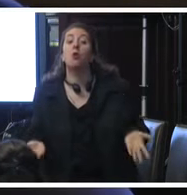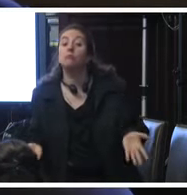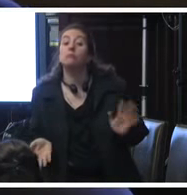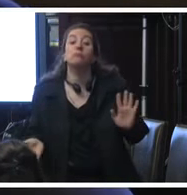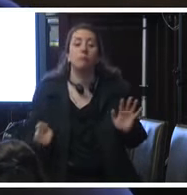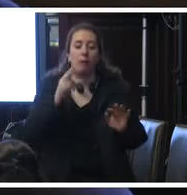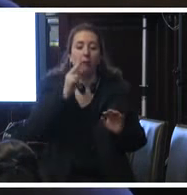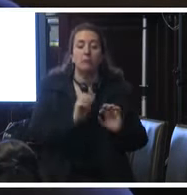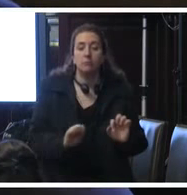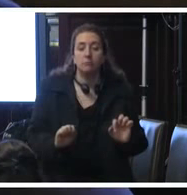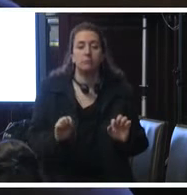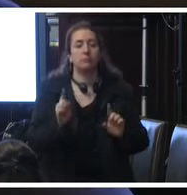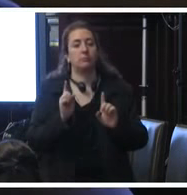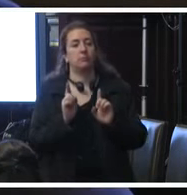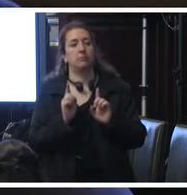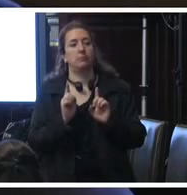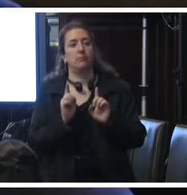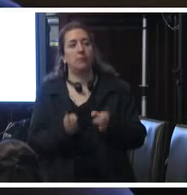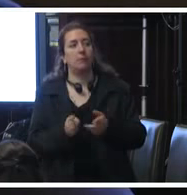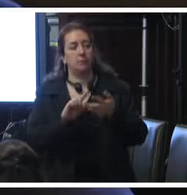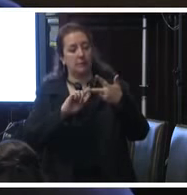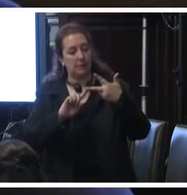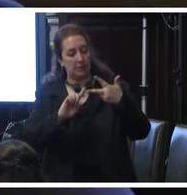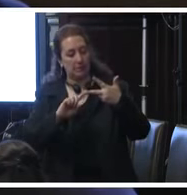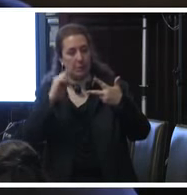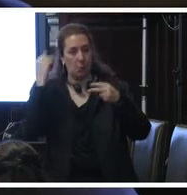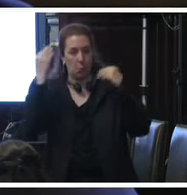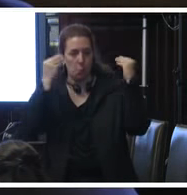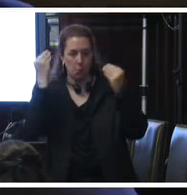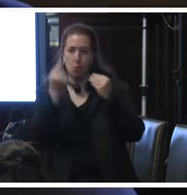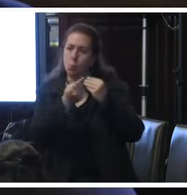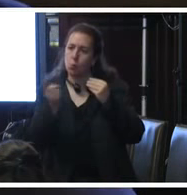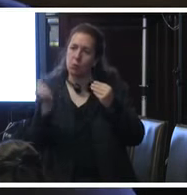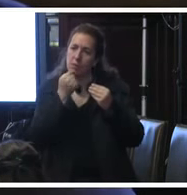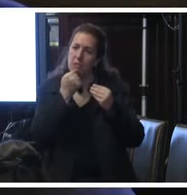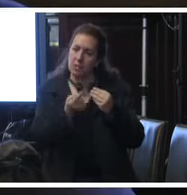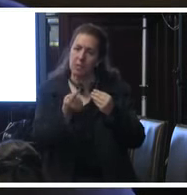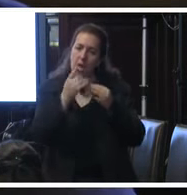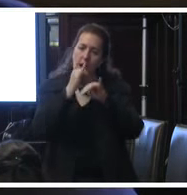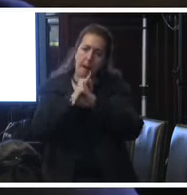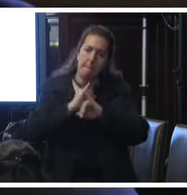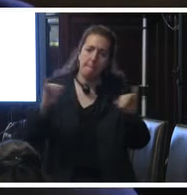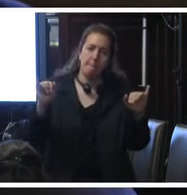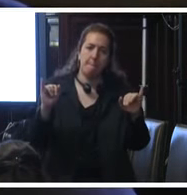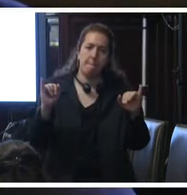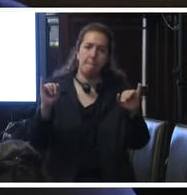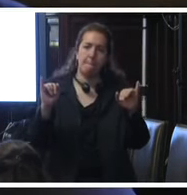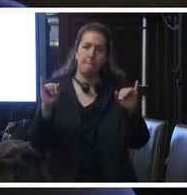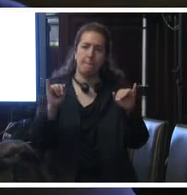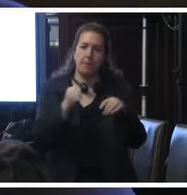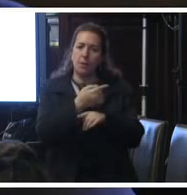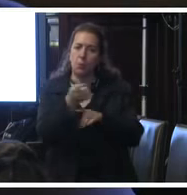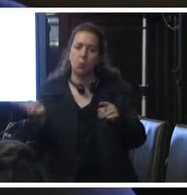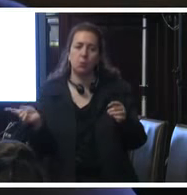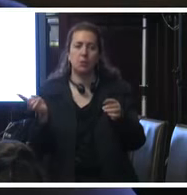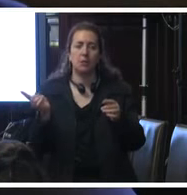and being able to work about them. And third, the concern that you raised about